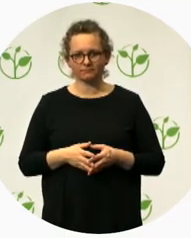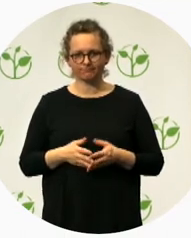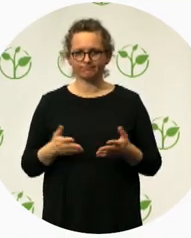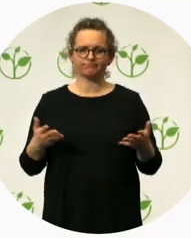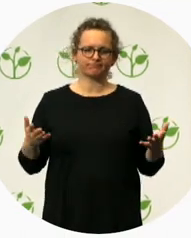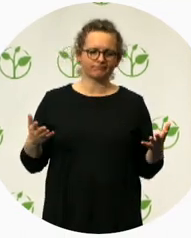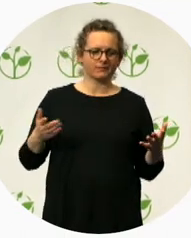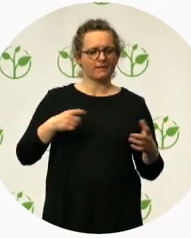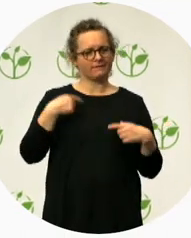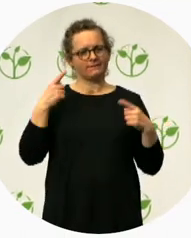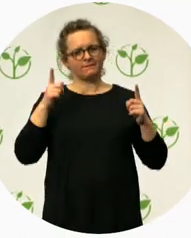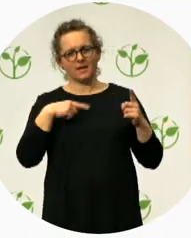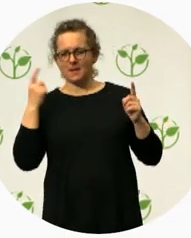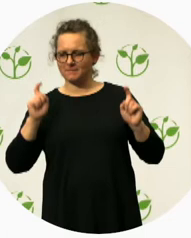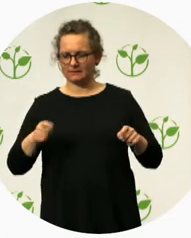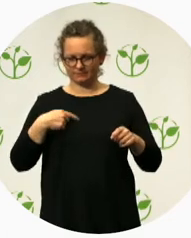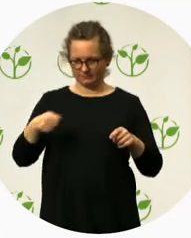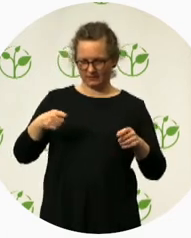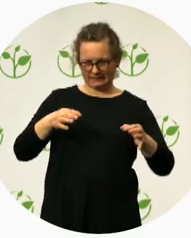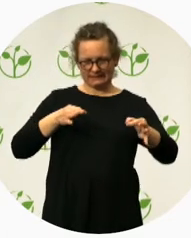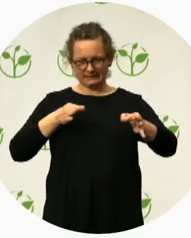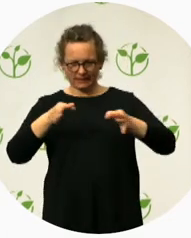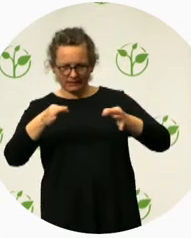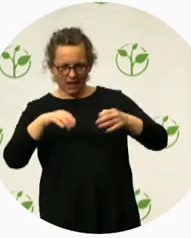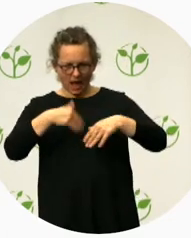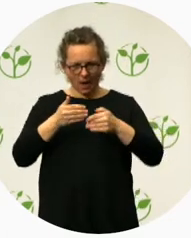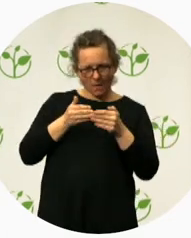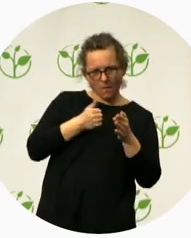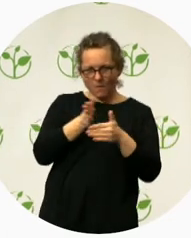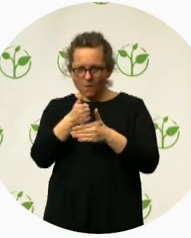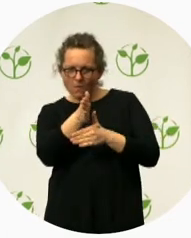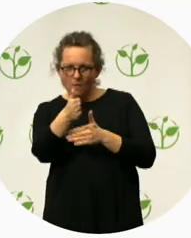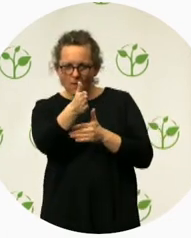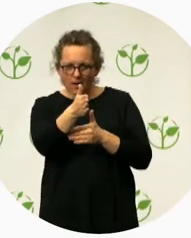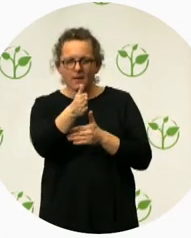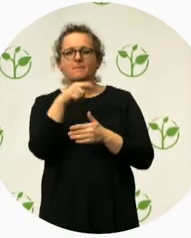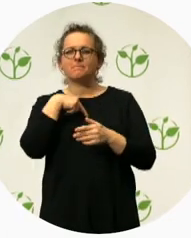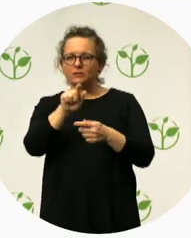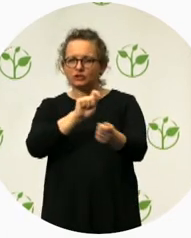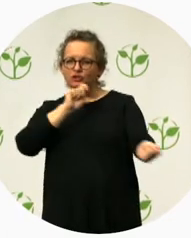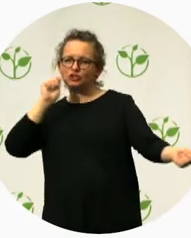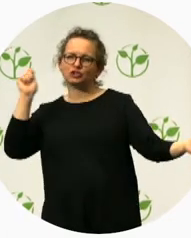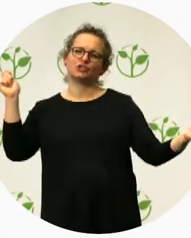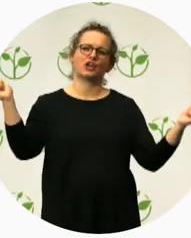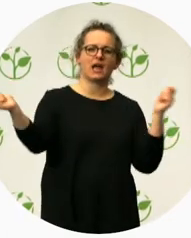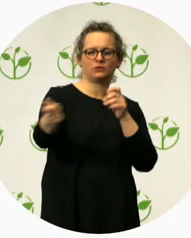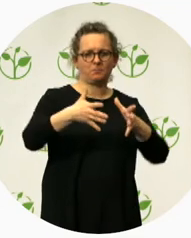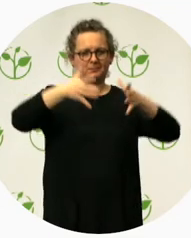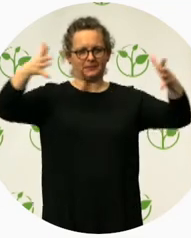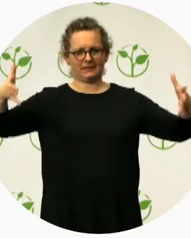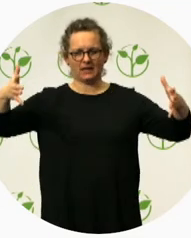to build an inclusive organization, an inclusive school, or an inclusive country,